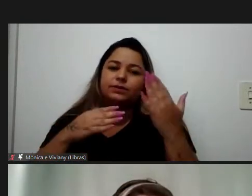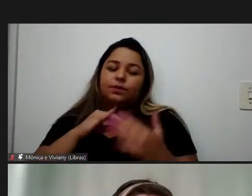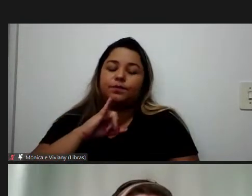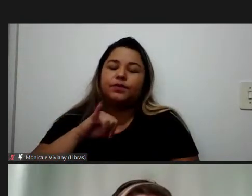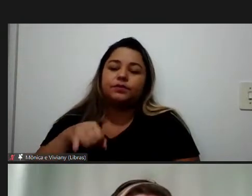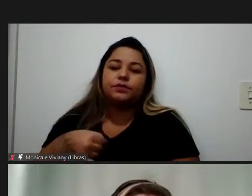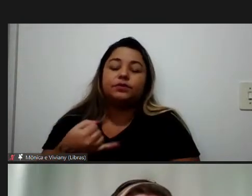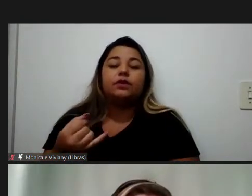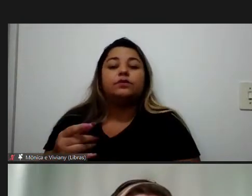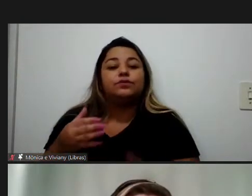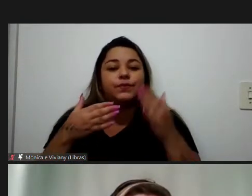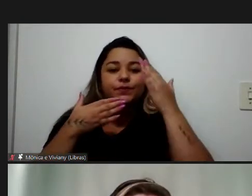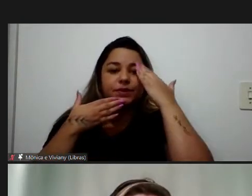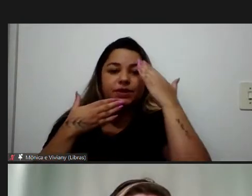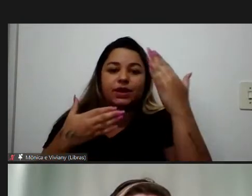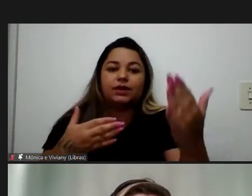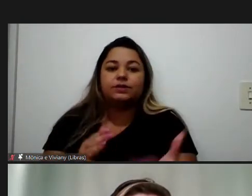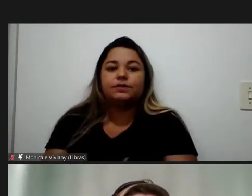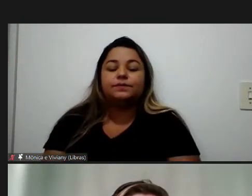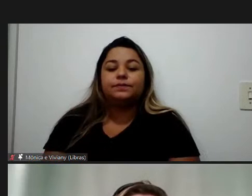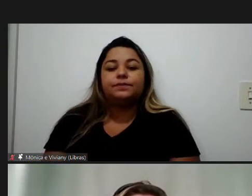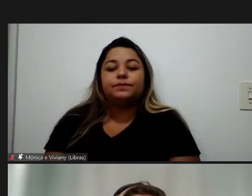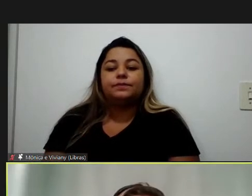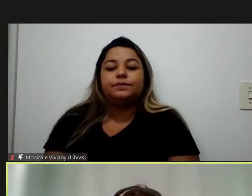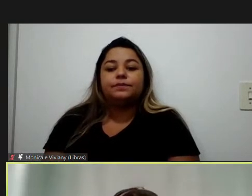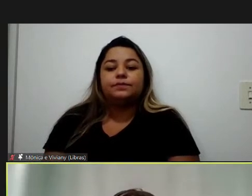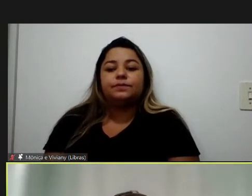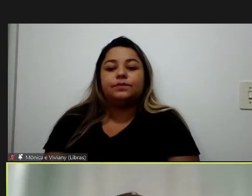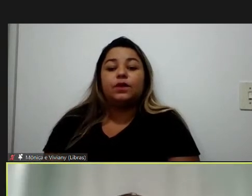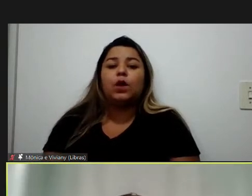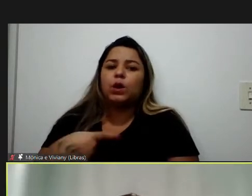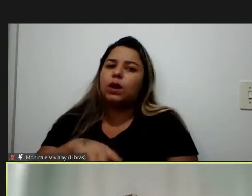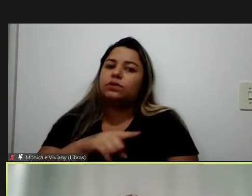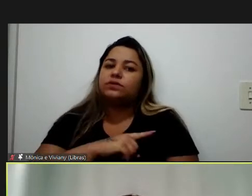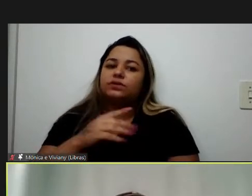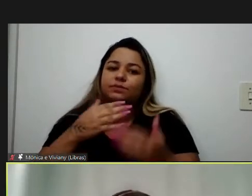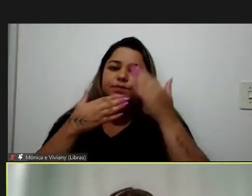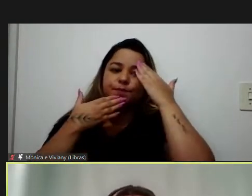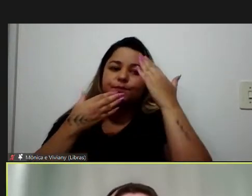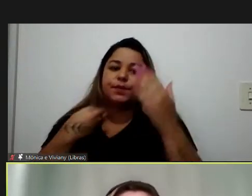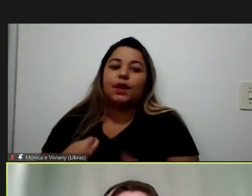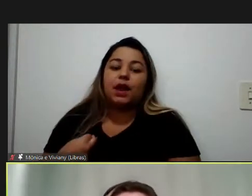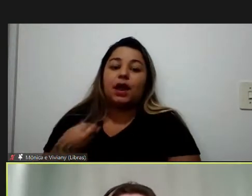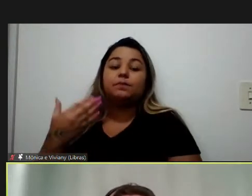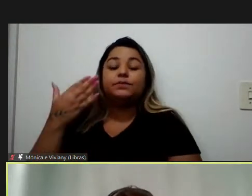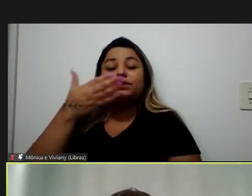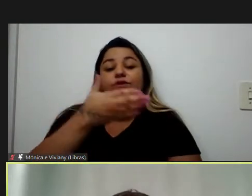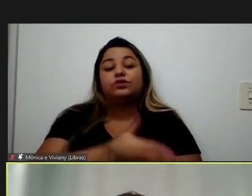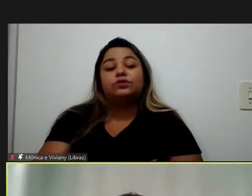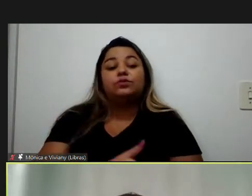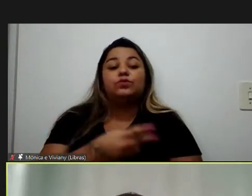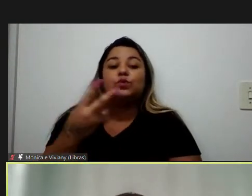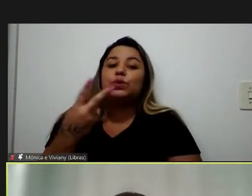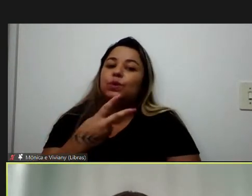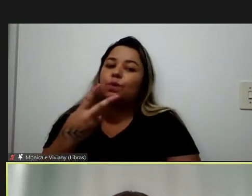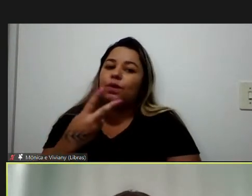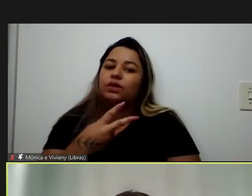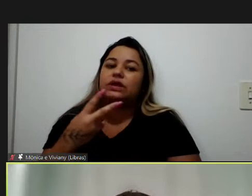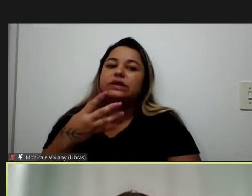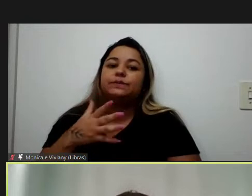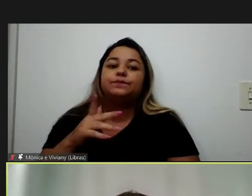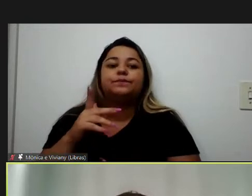the opportunity. Thank you very much. We thank you, your presence, for both